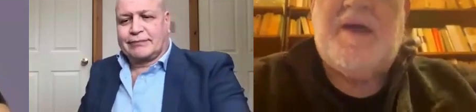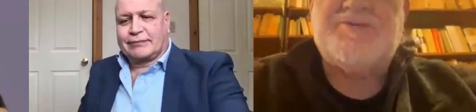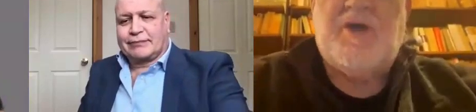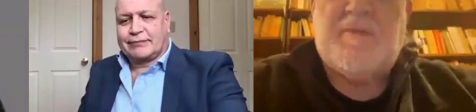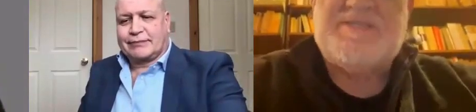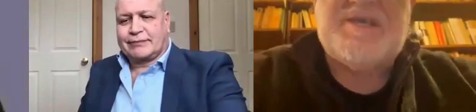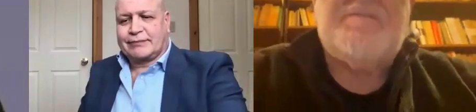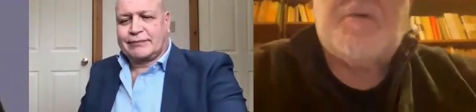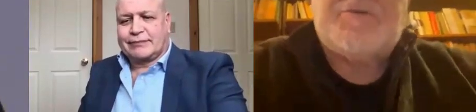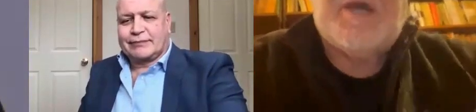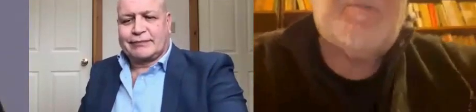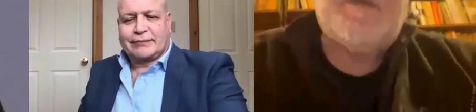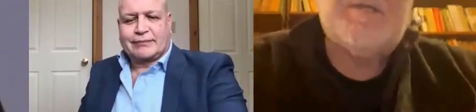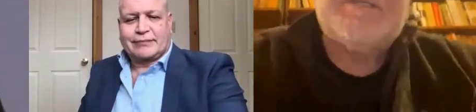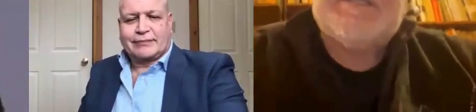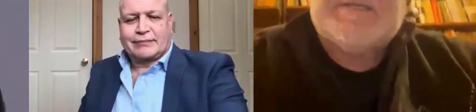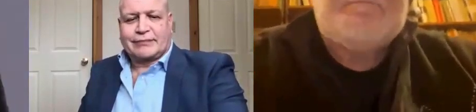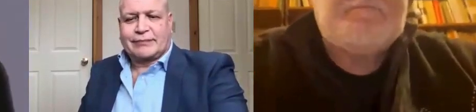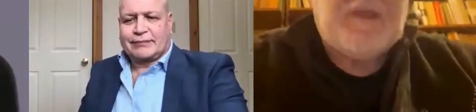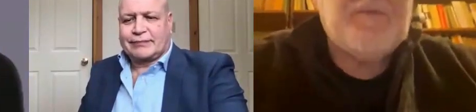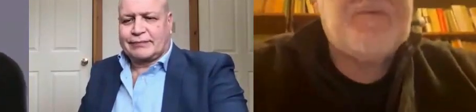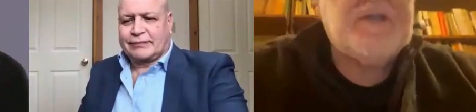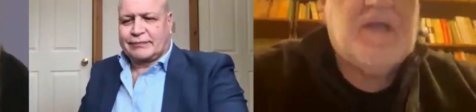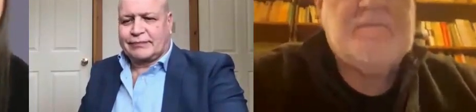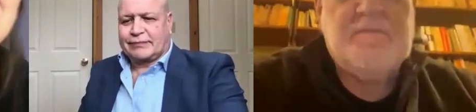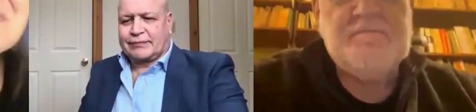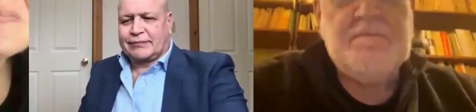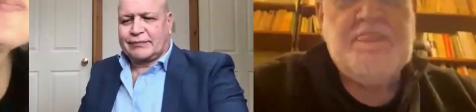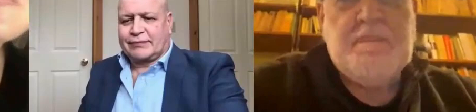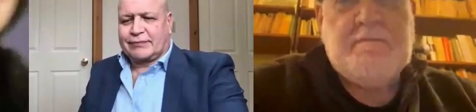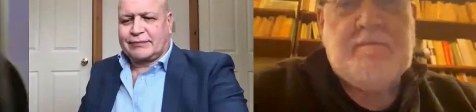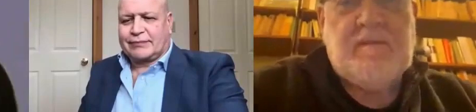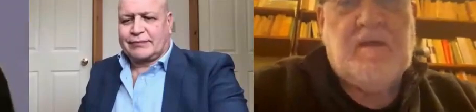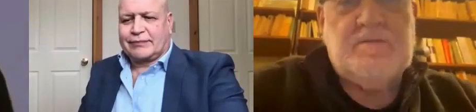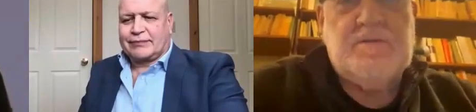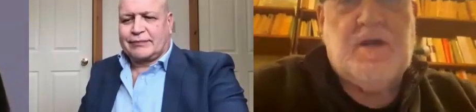I'll go ahead. I'm actually on myself. I'm afraid I'm